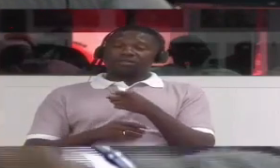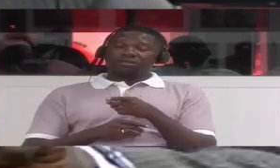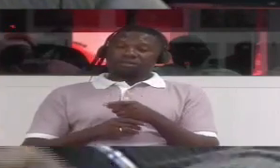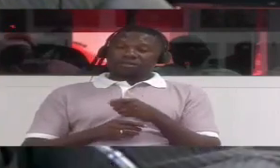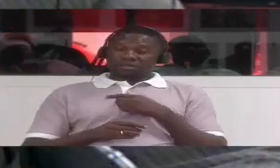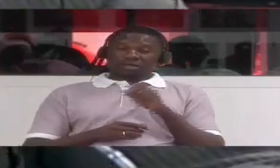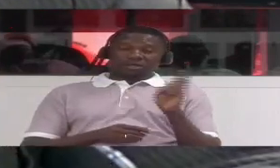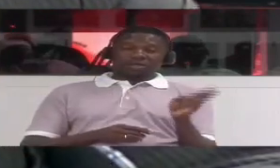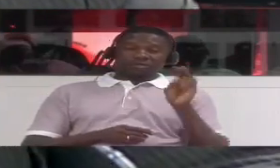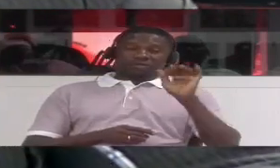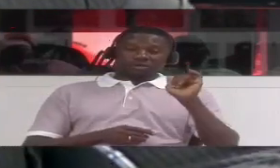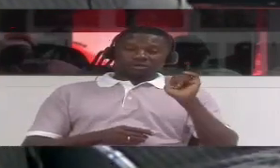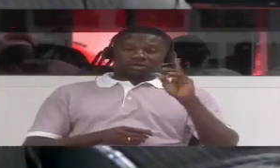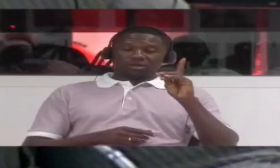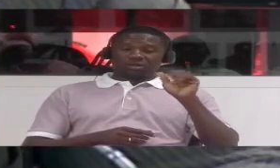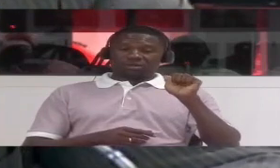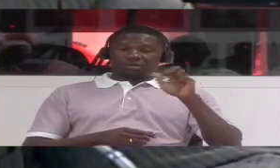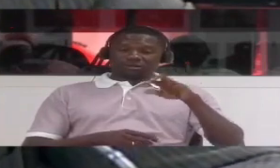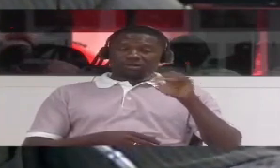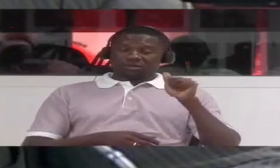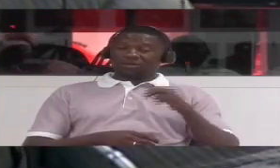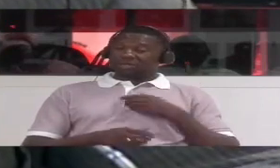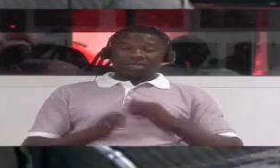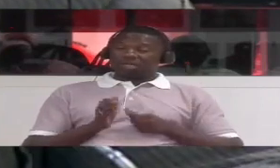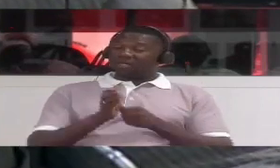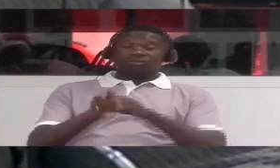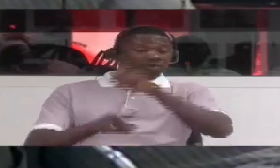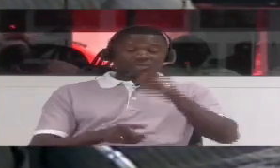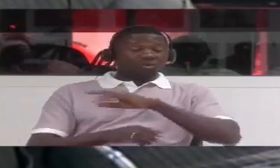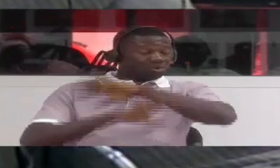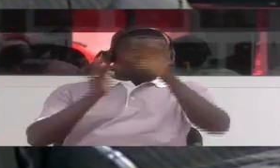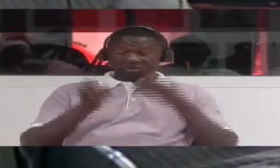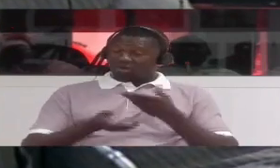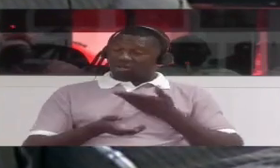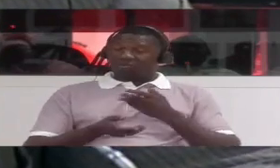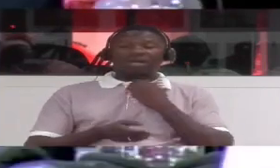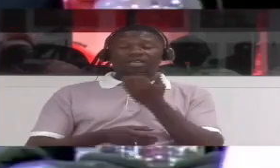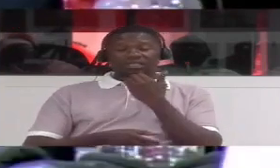he was apparently the person in charge of questions. The line of questions all came from him.